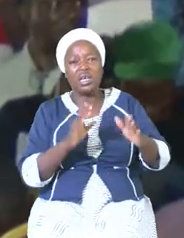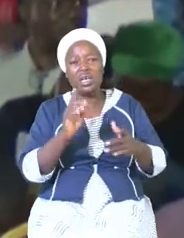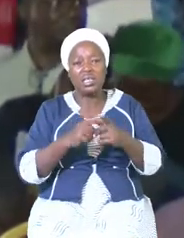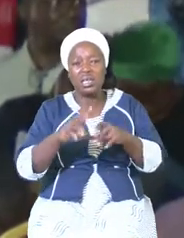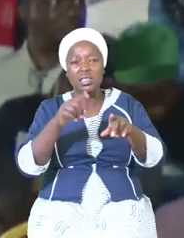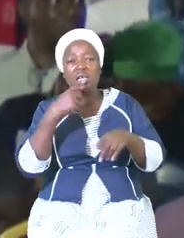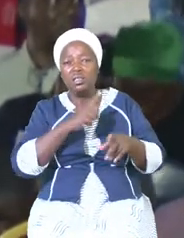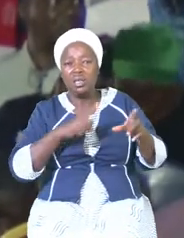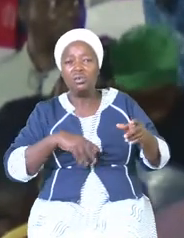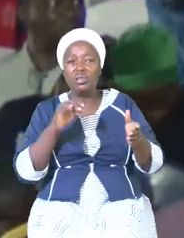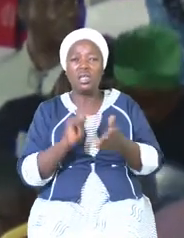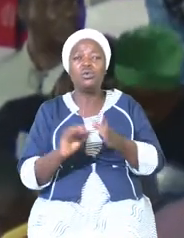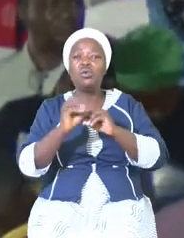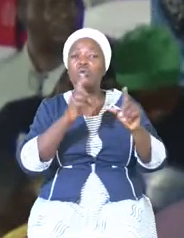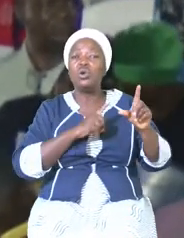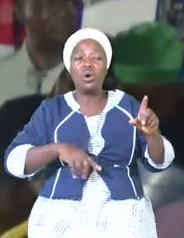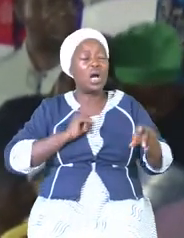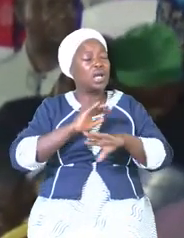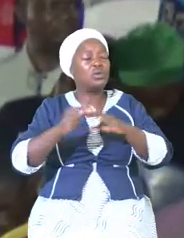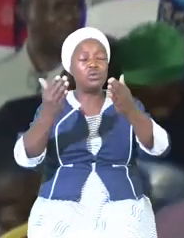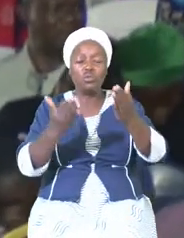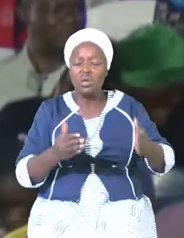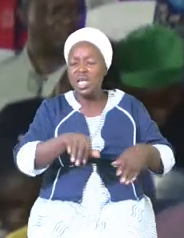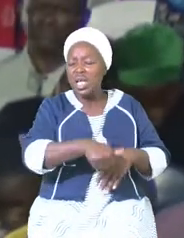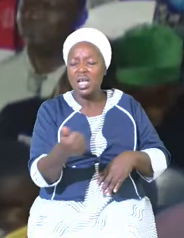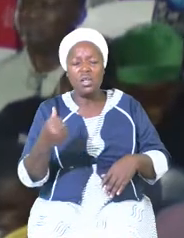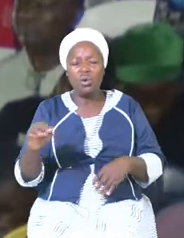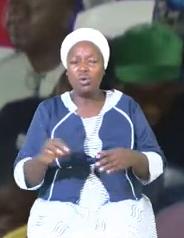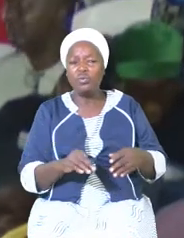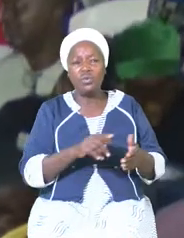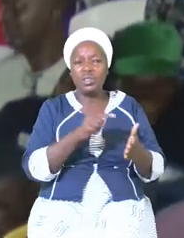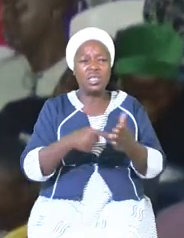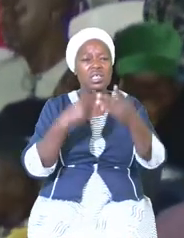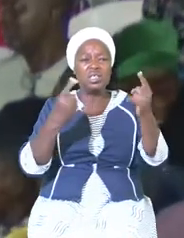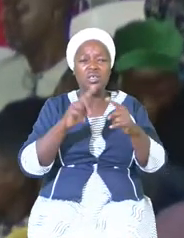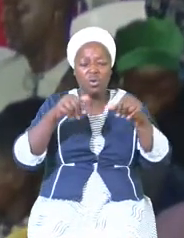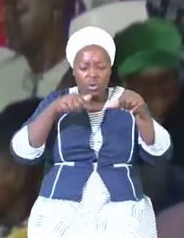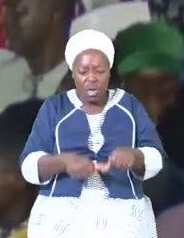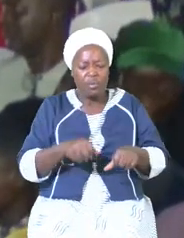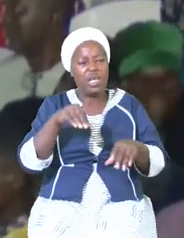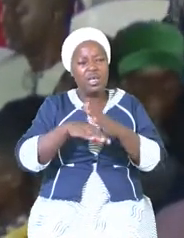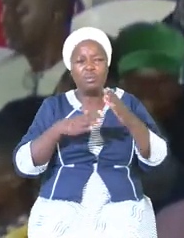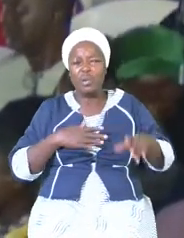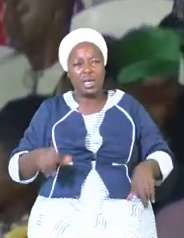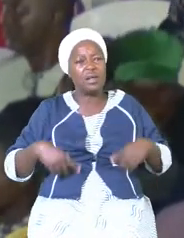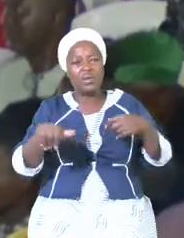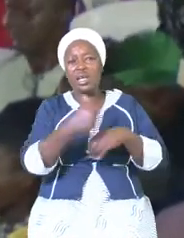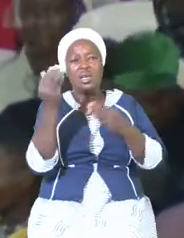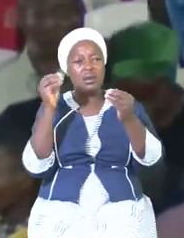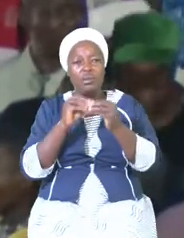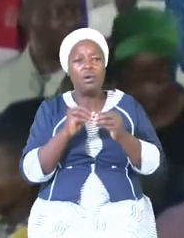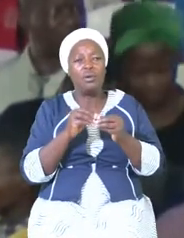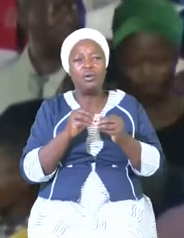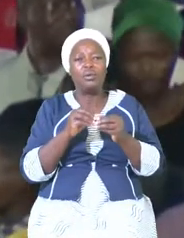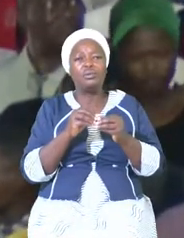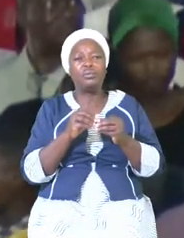Lord, I don't want any of this sin to remain, abide in my life anymore. Here